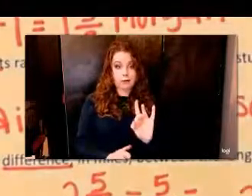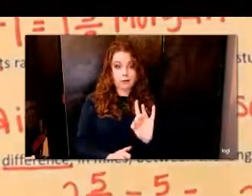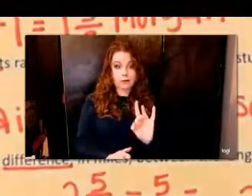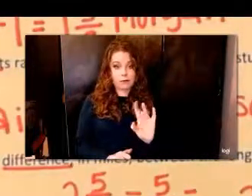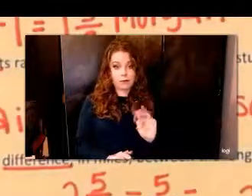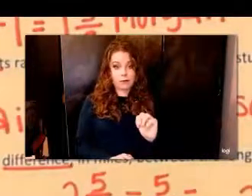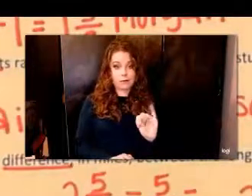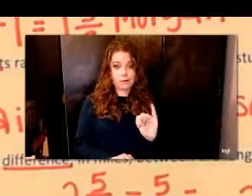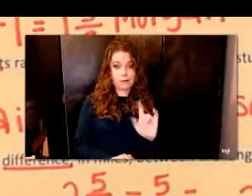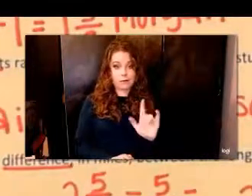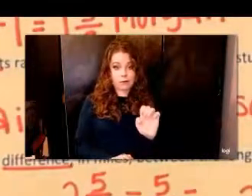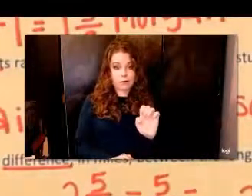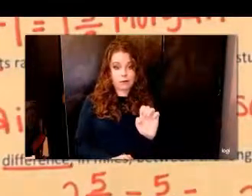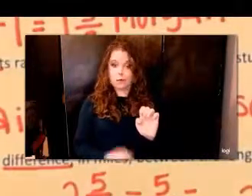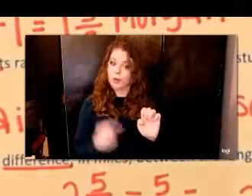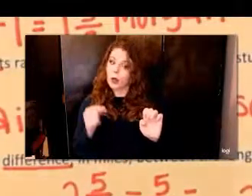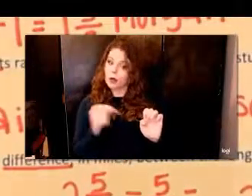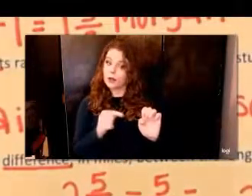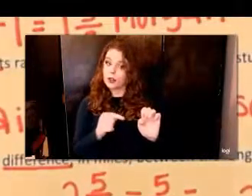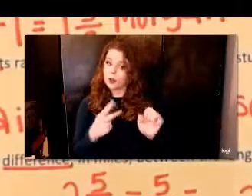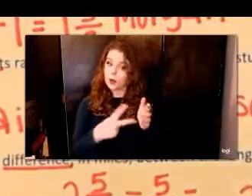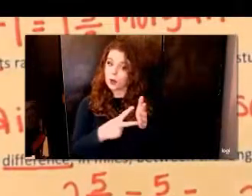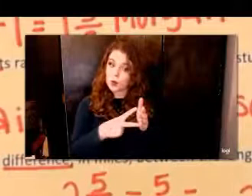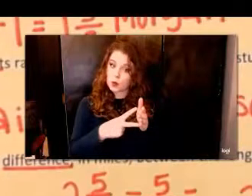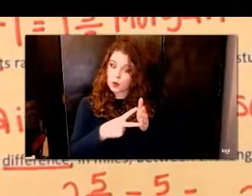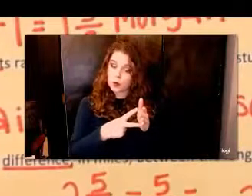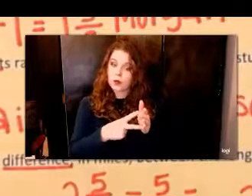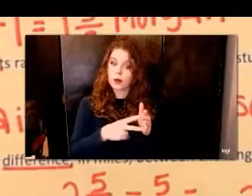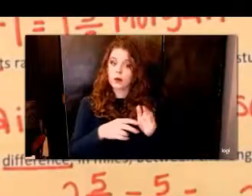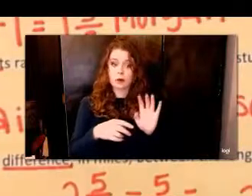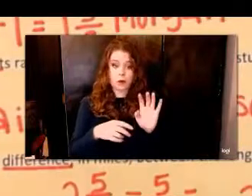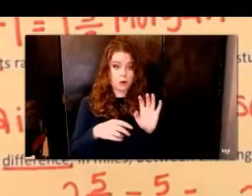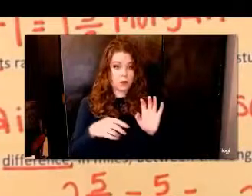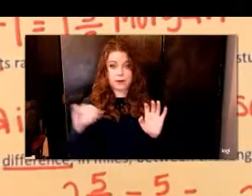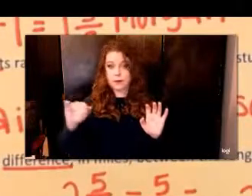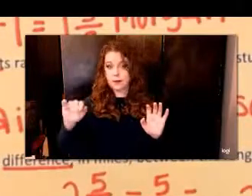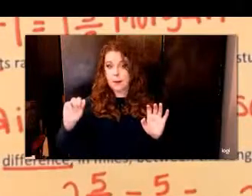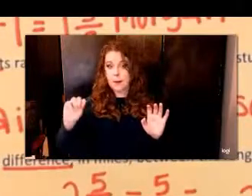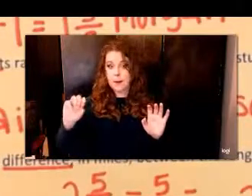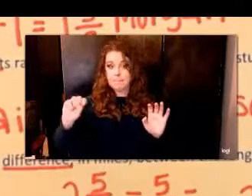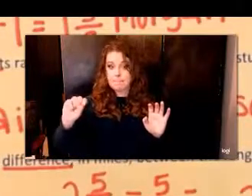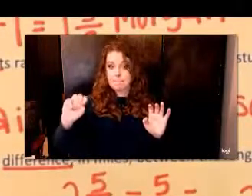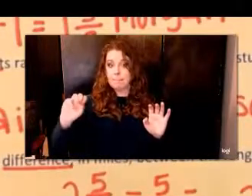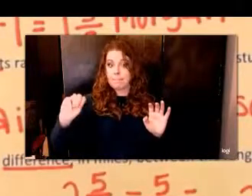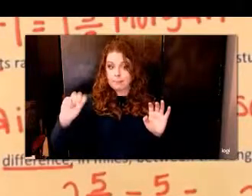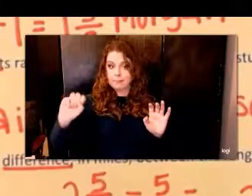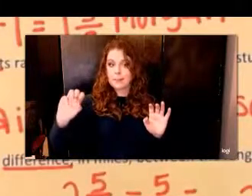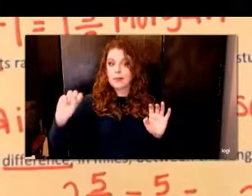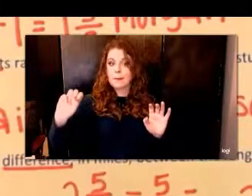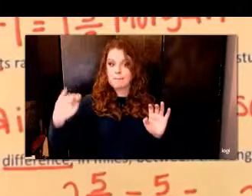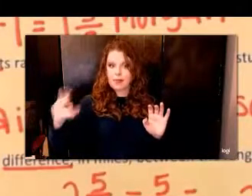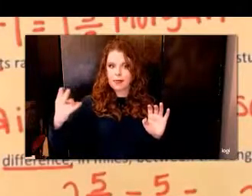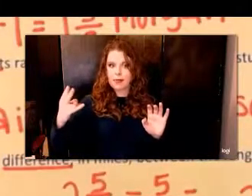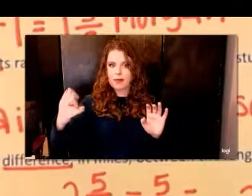So if she ran twice as far as Jenny, 2 times